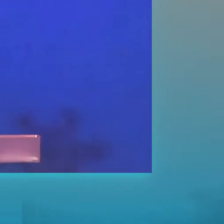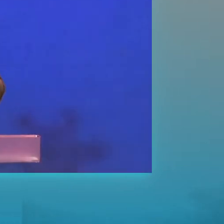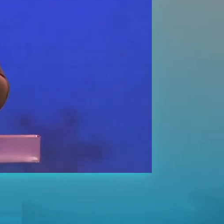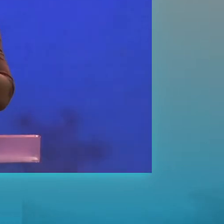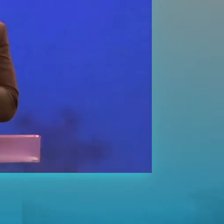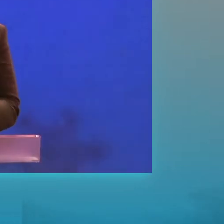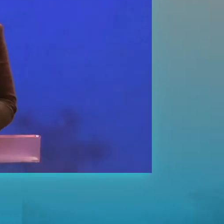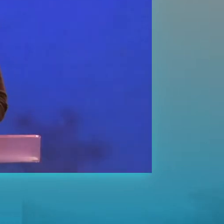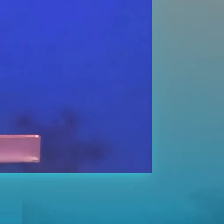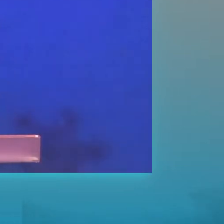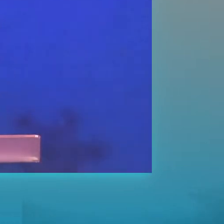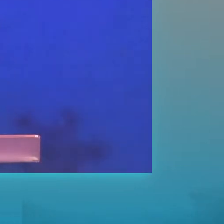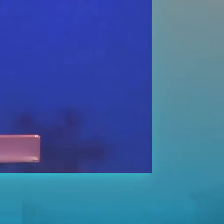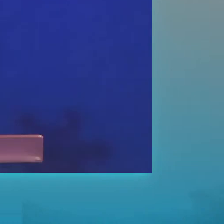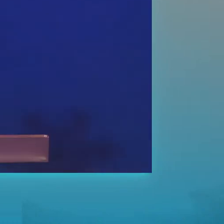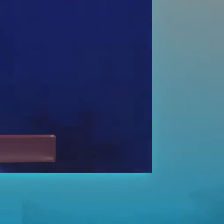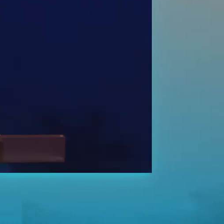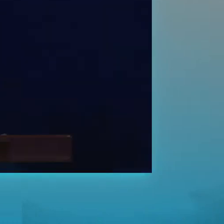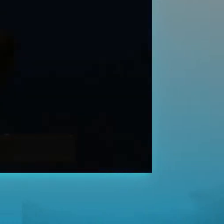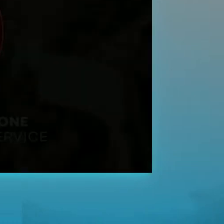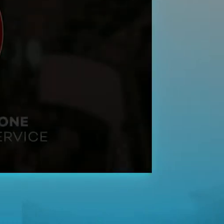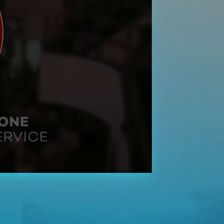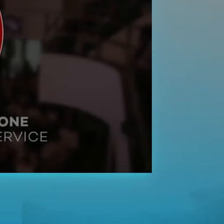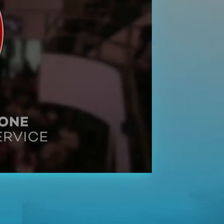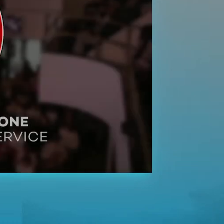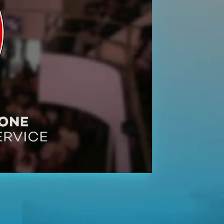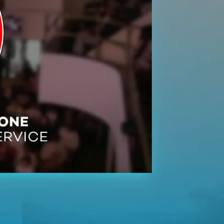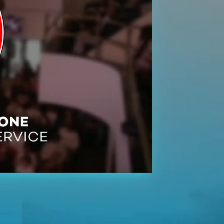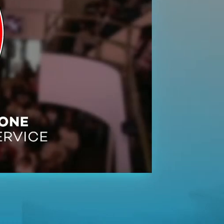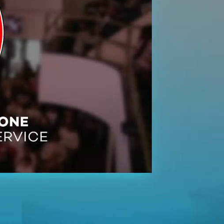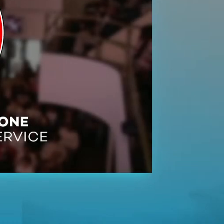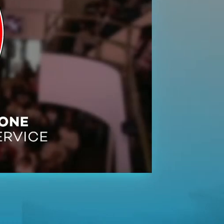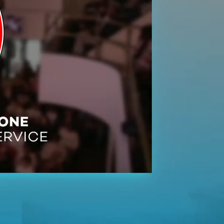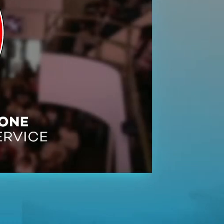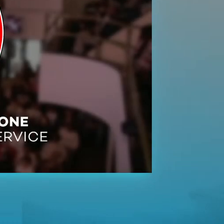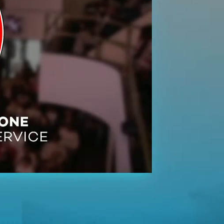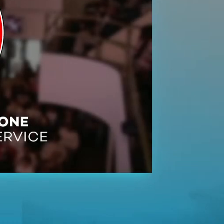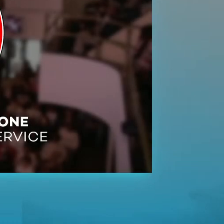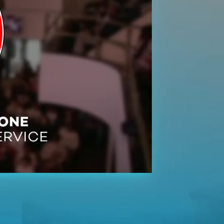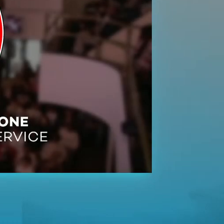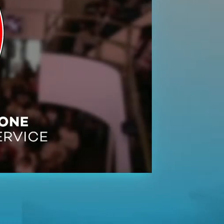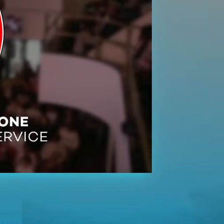Who is peeling back the darkness